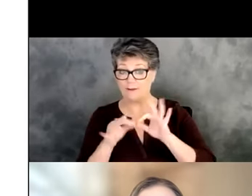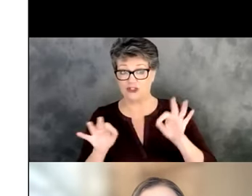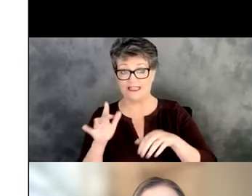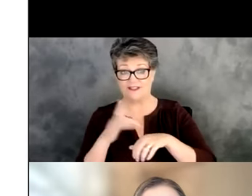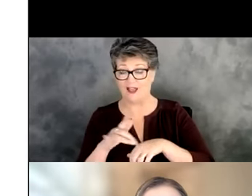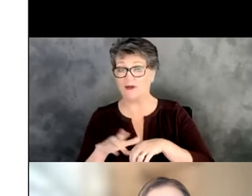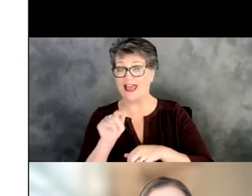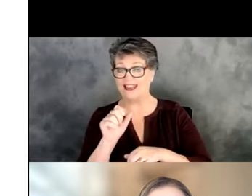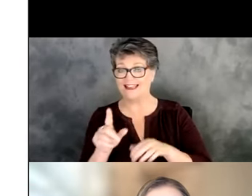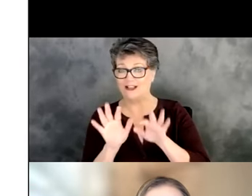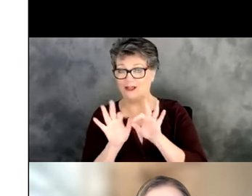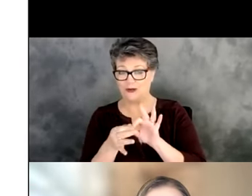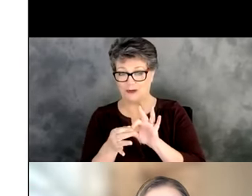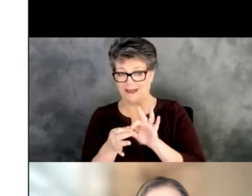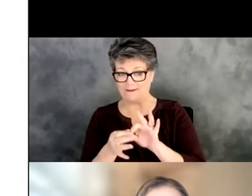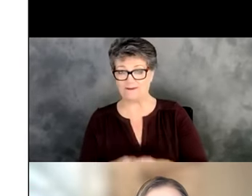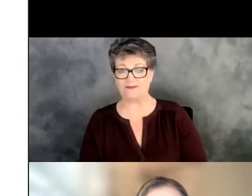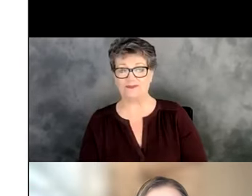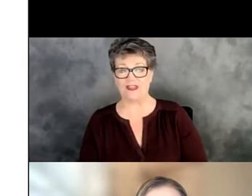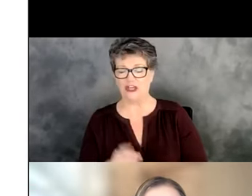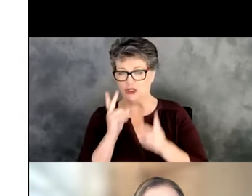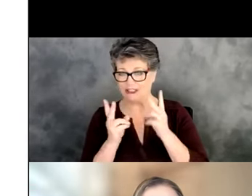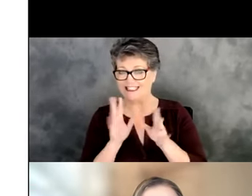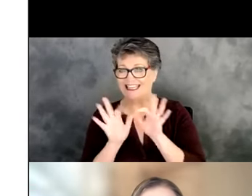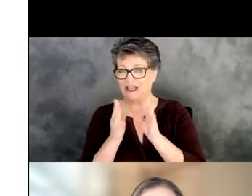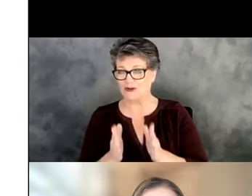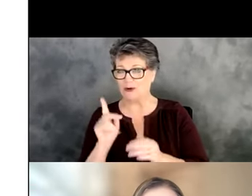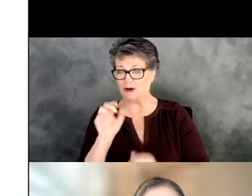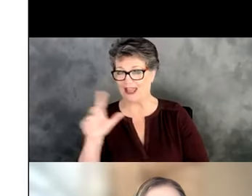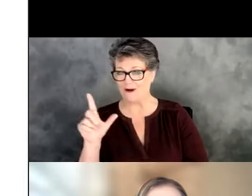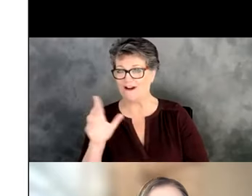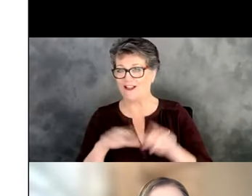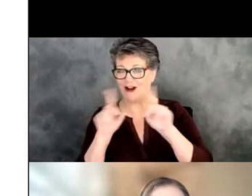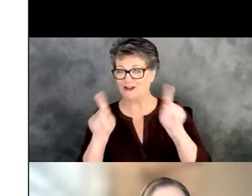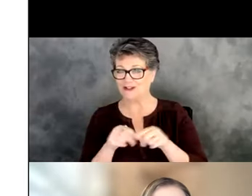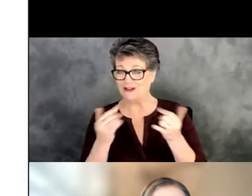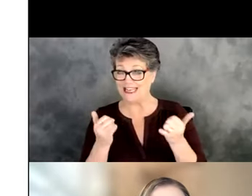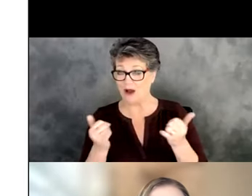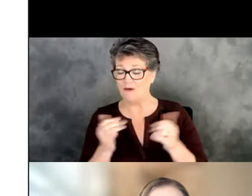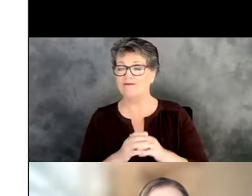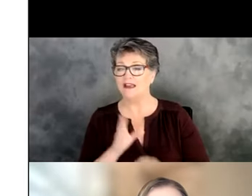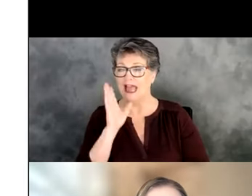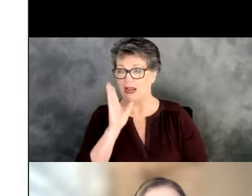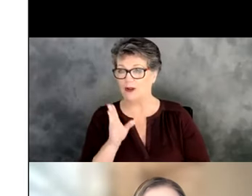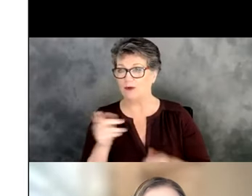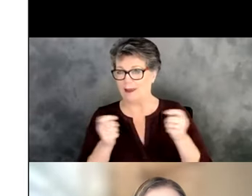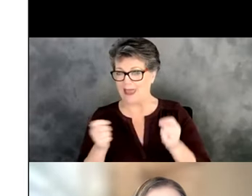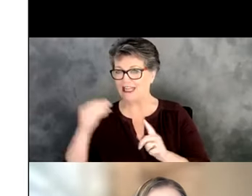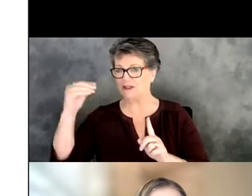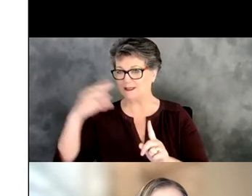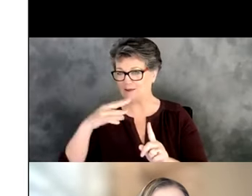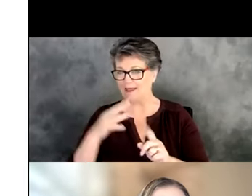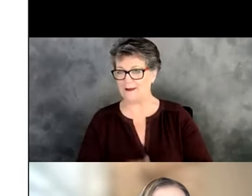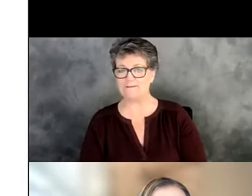well as ASL interpretation. You should see our interpreter Carol on your screen and we'll kind of be managing the spotlight